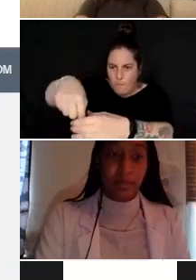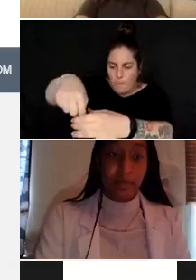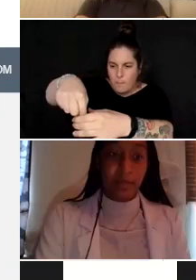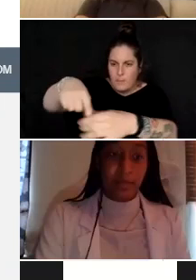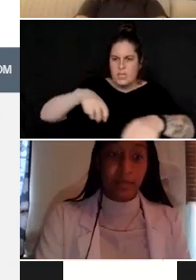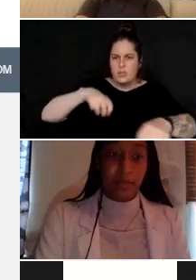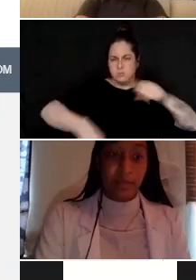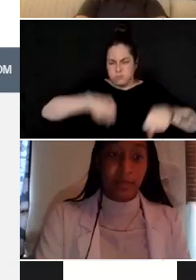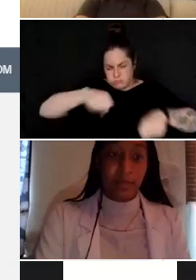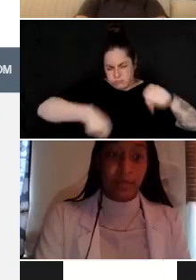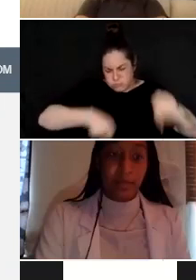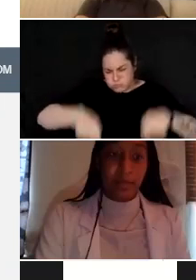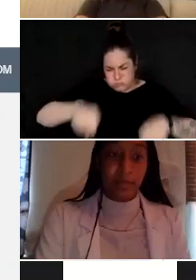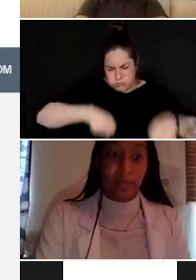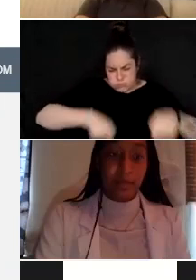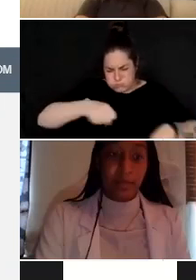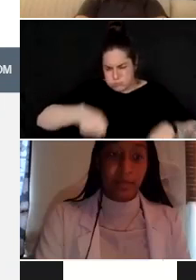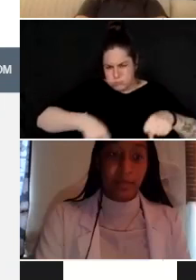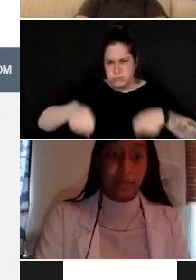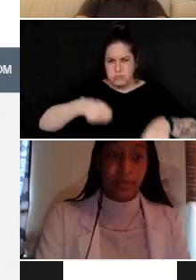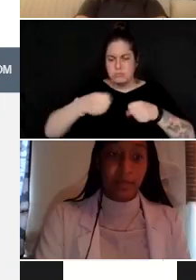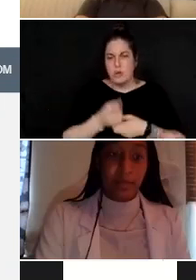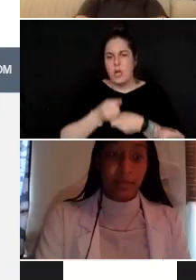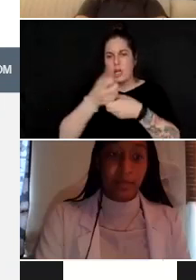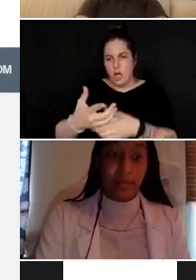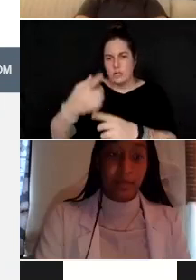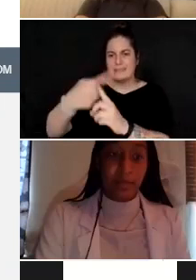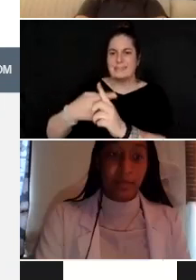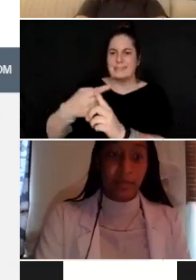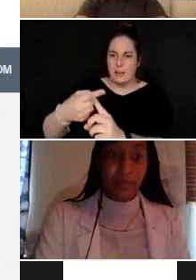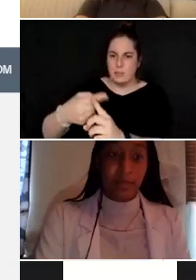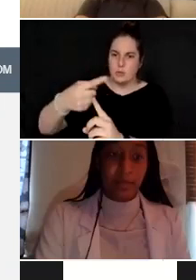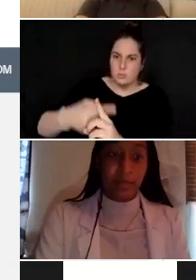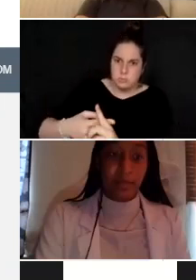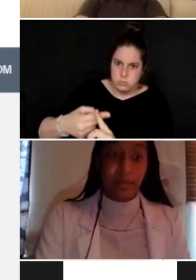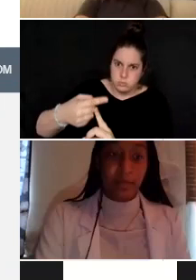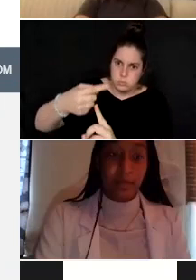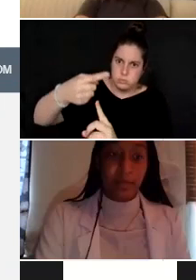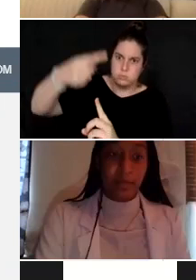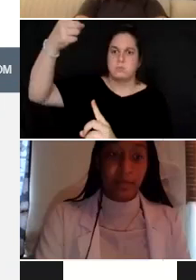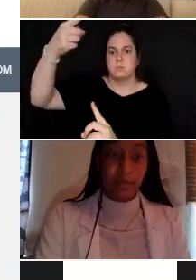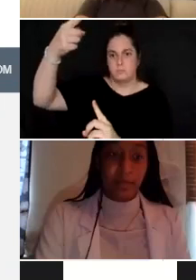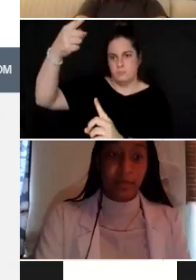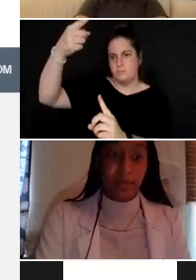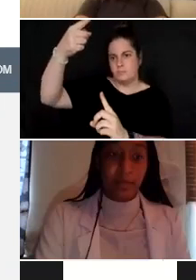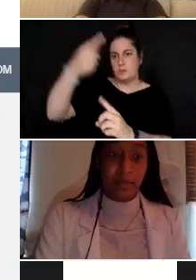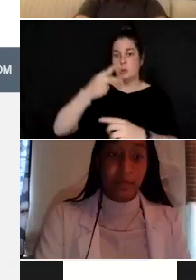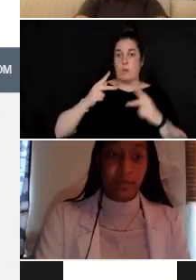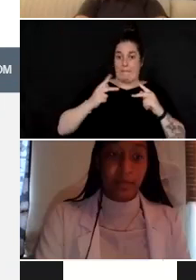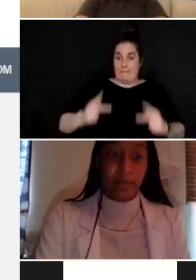the thermometer goes. Okay. So that's taking your physical